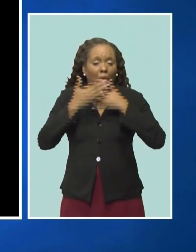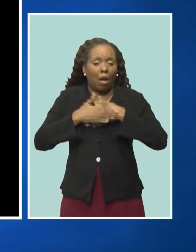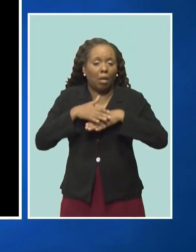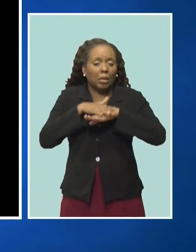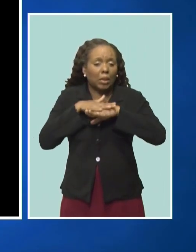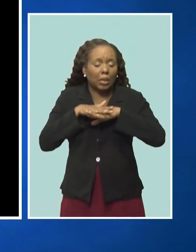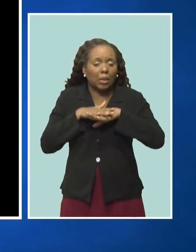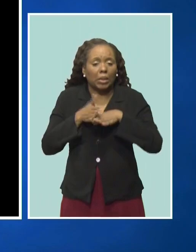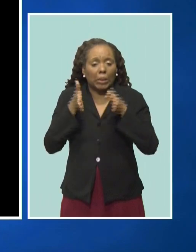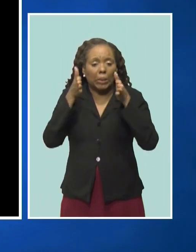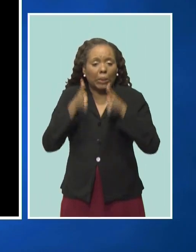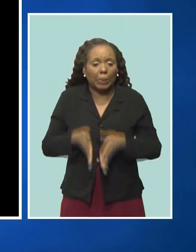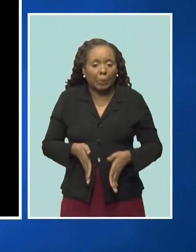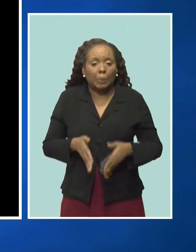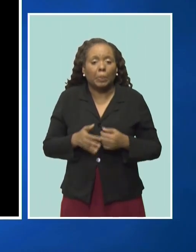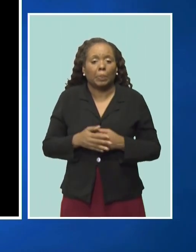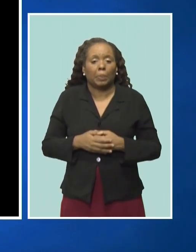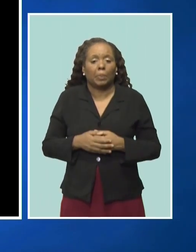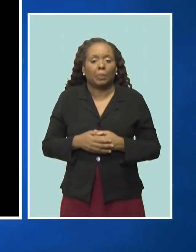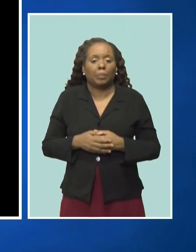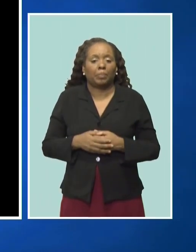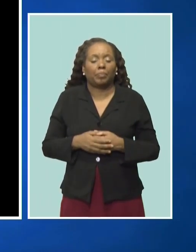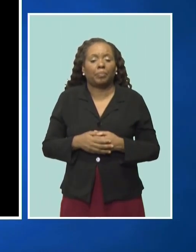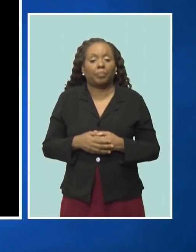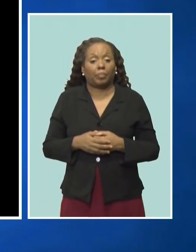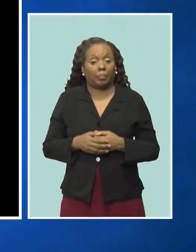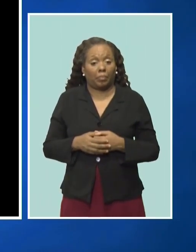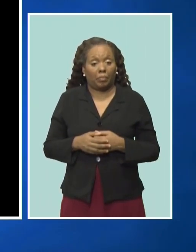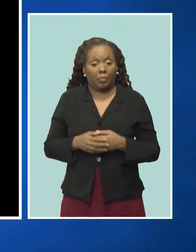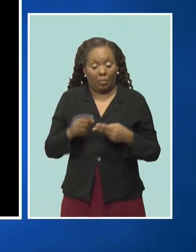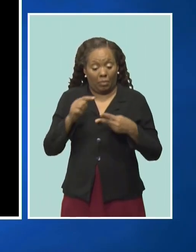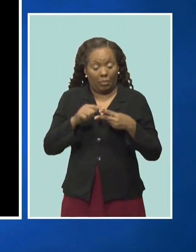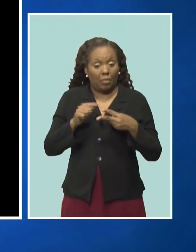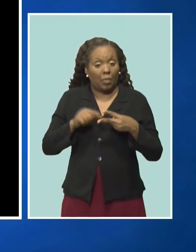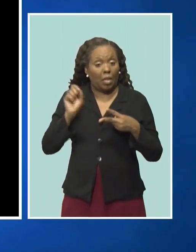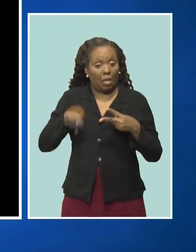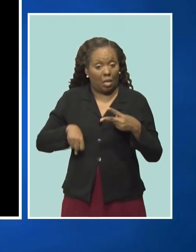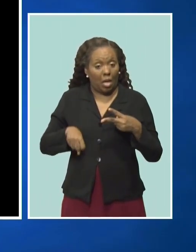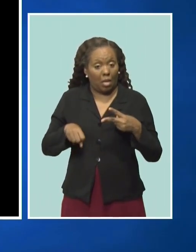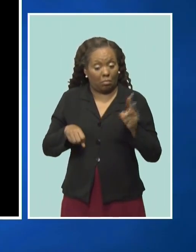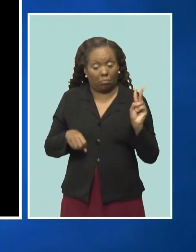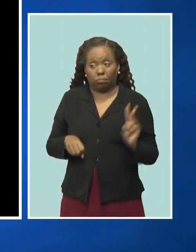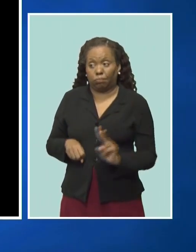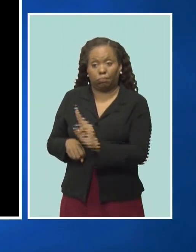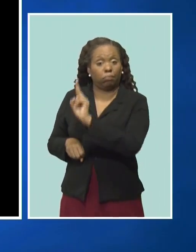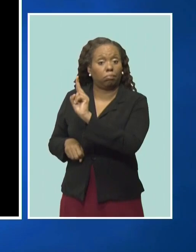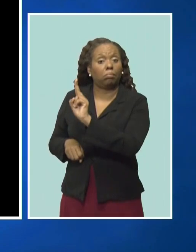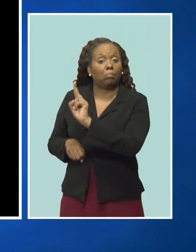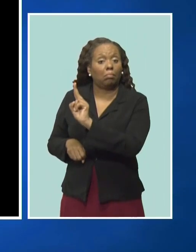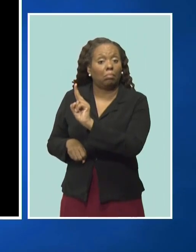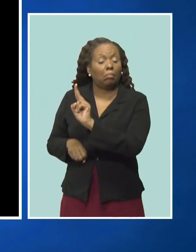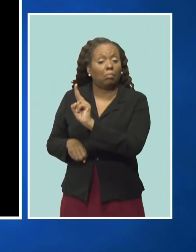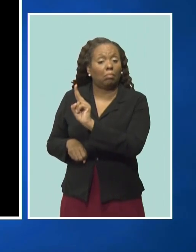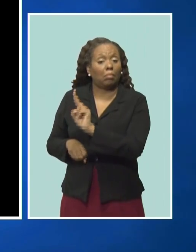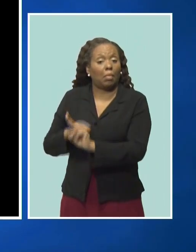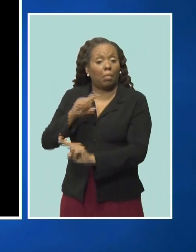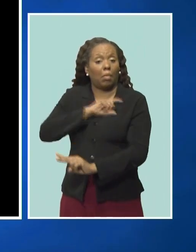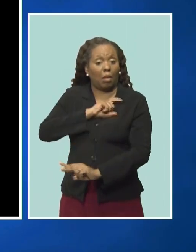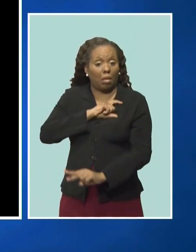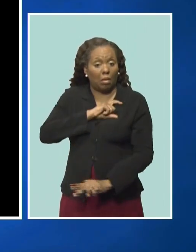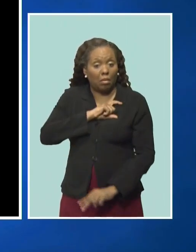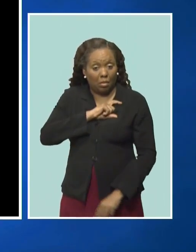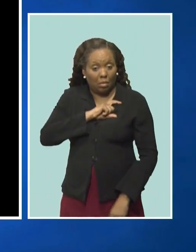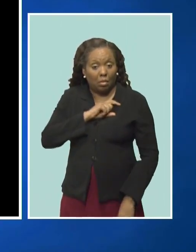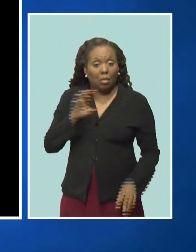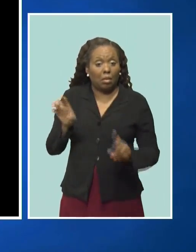of a dark complexion and are slimly built. Bess Hinkson and Brown Agard are advised that they can present themselves to the Criminal